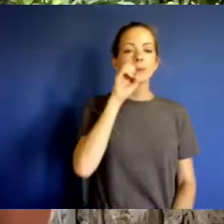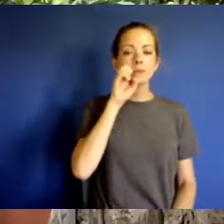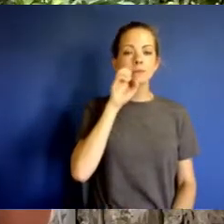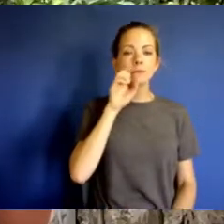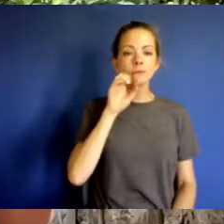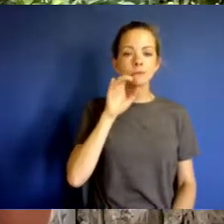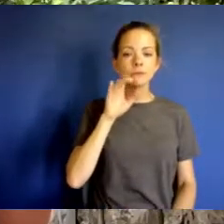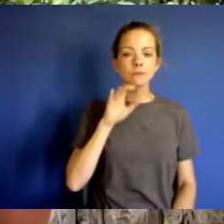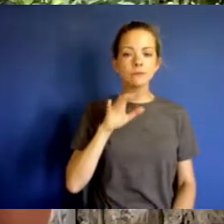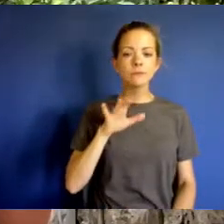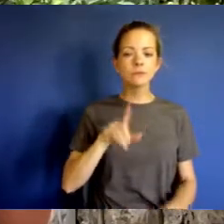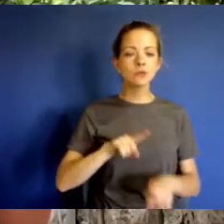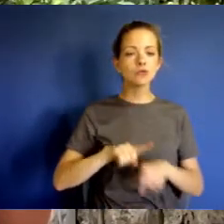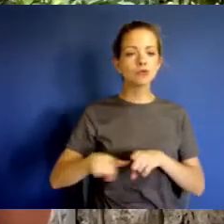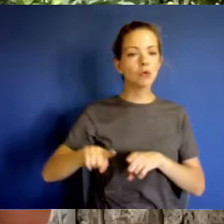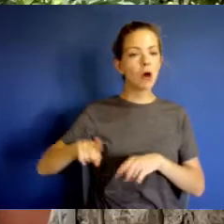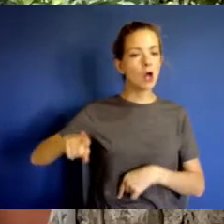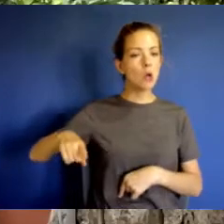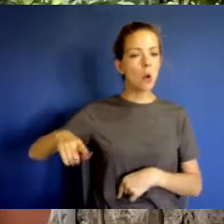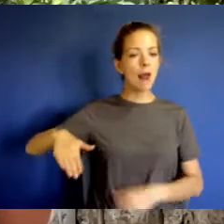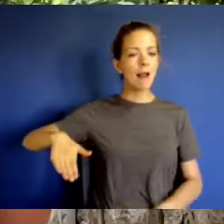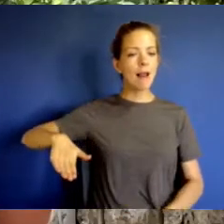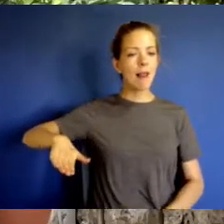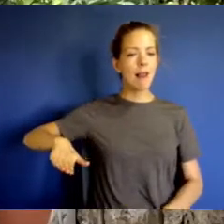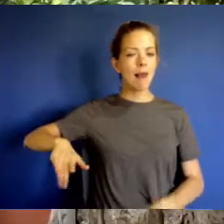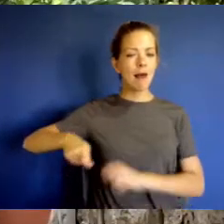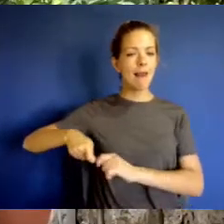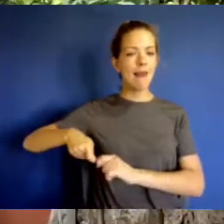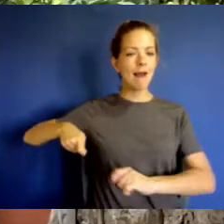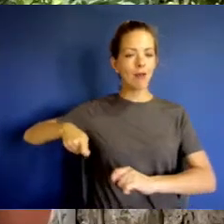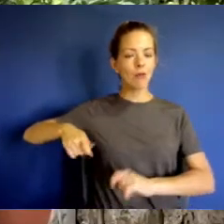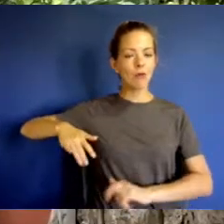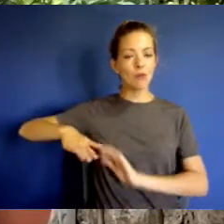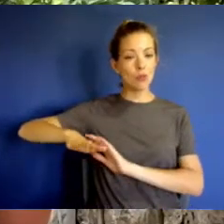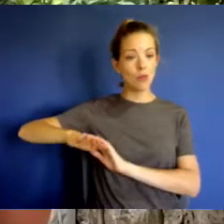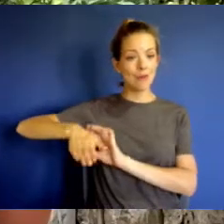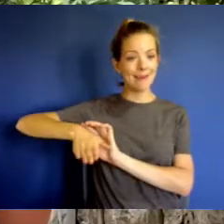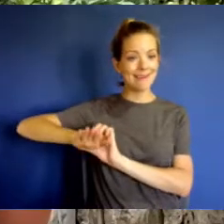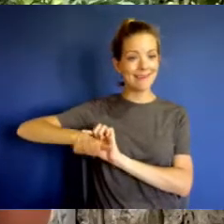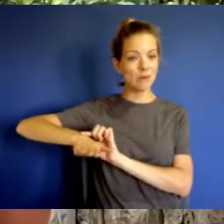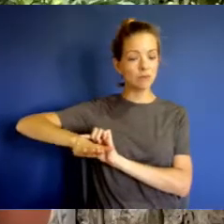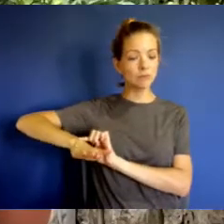can lengthen the back of that leg by pressing the heel away.